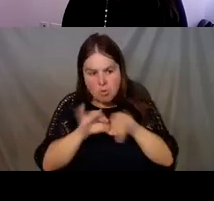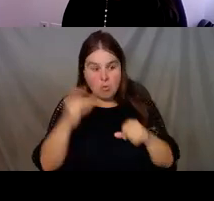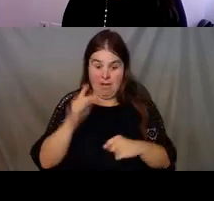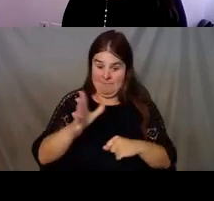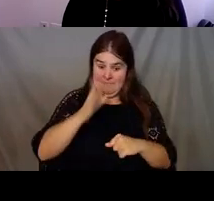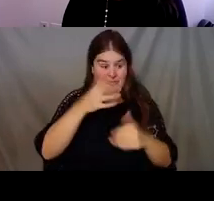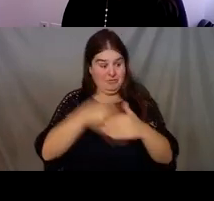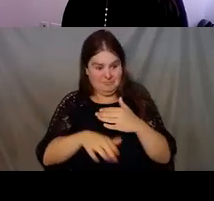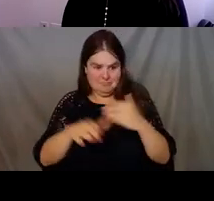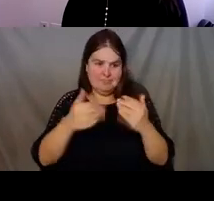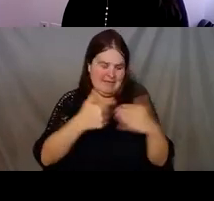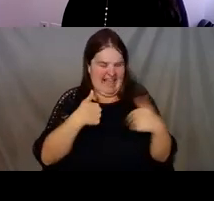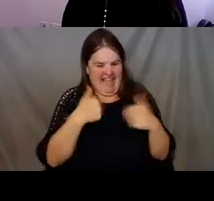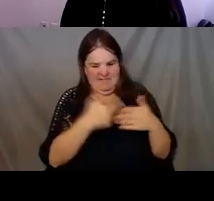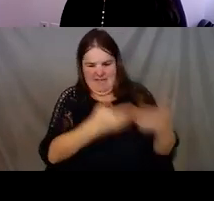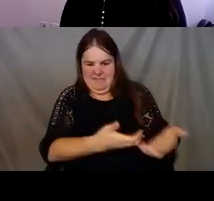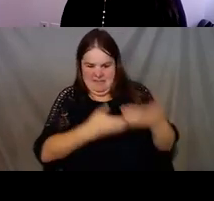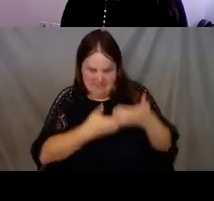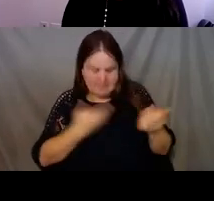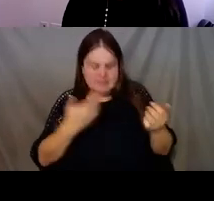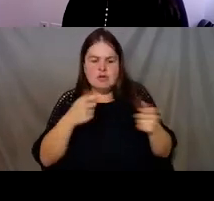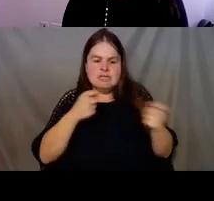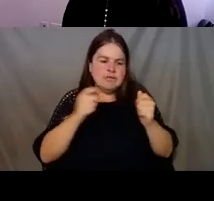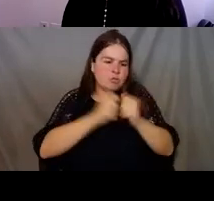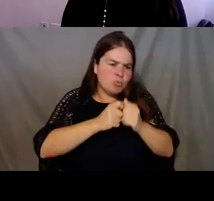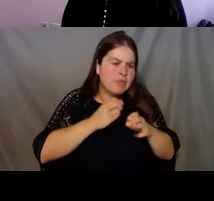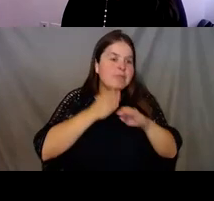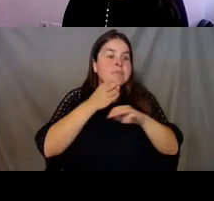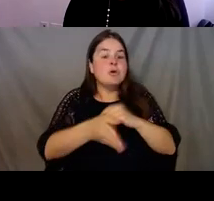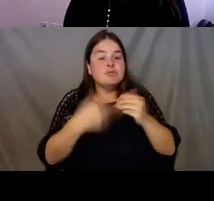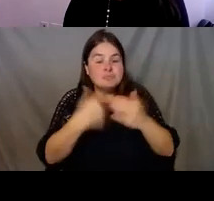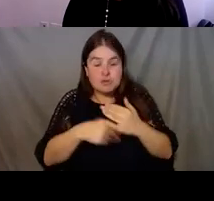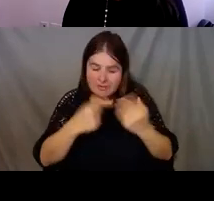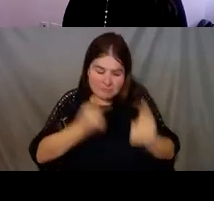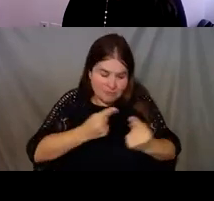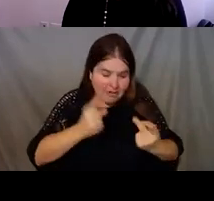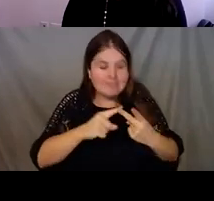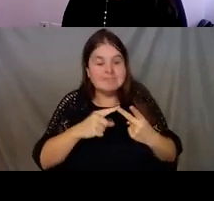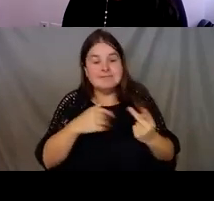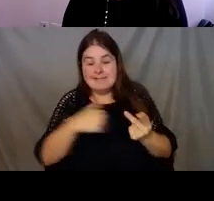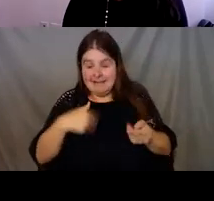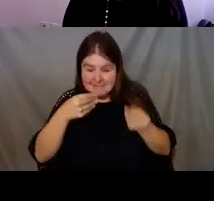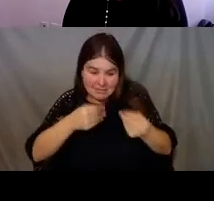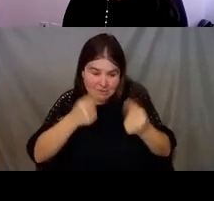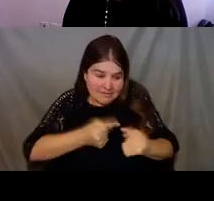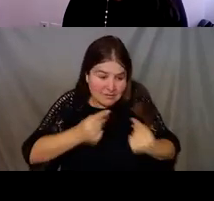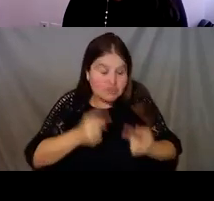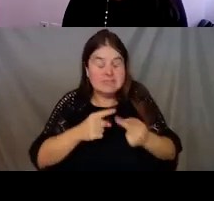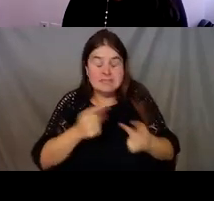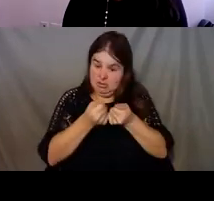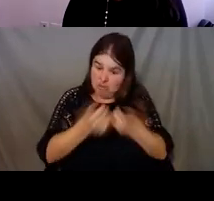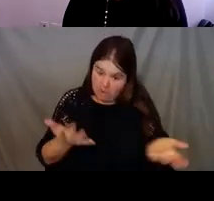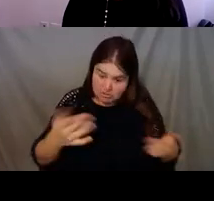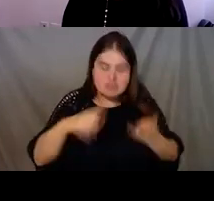issues, right? So post-birth complications, lactation difficulties, sheer exhaustion, as well as postpartum